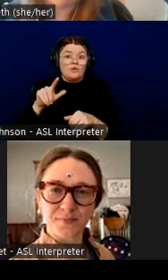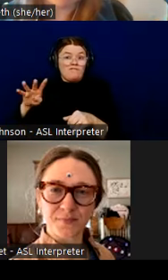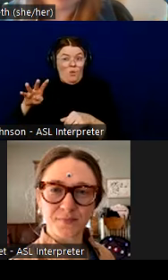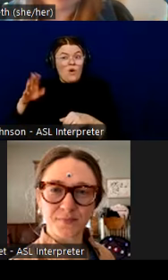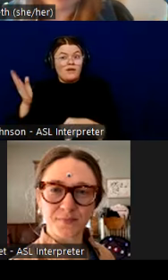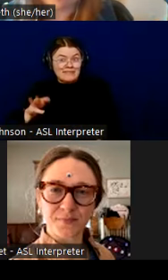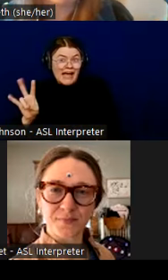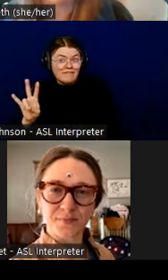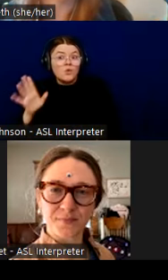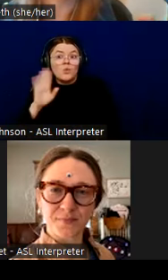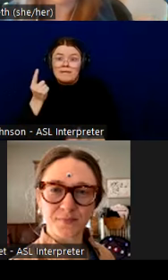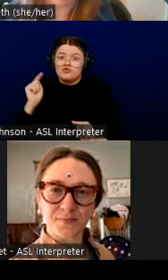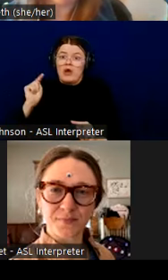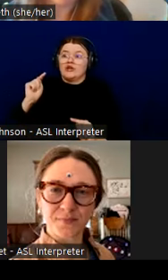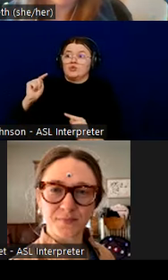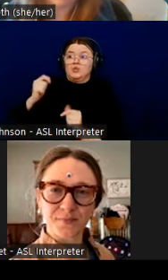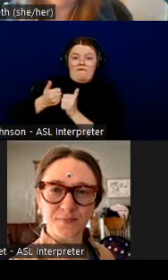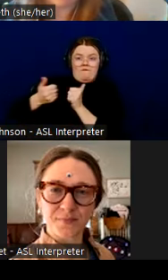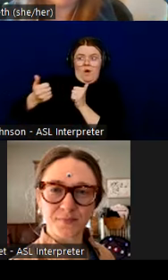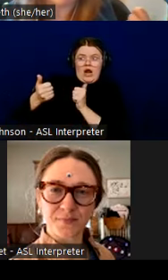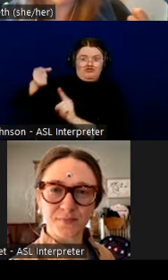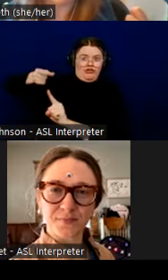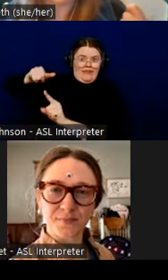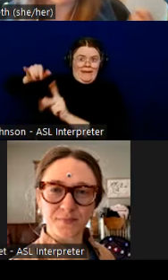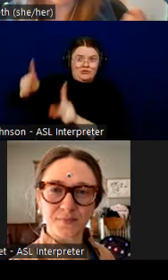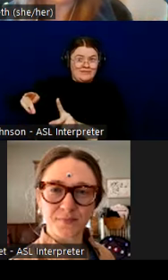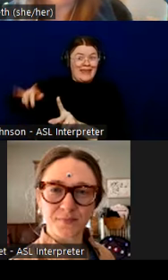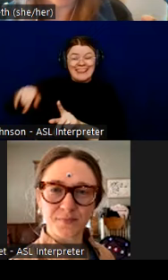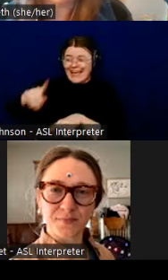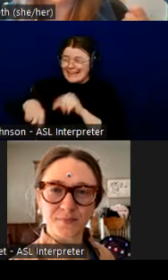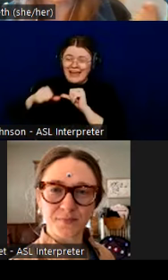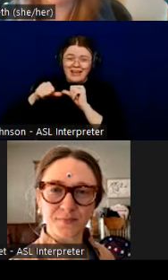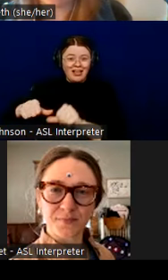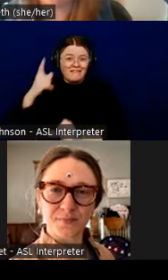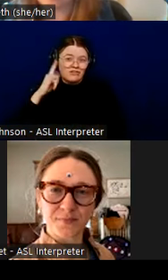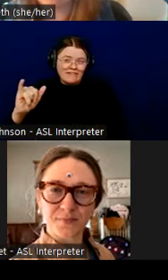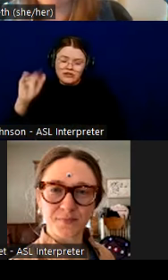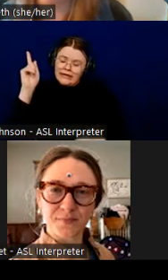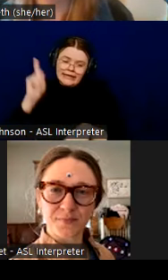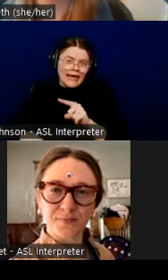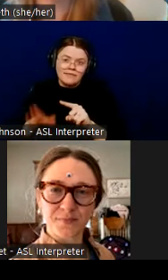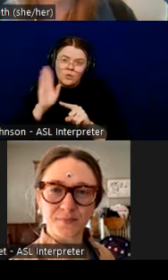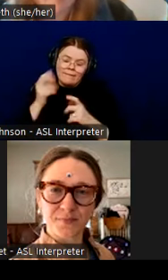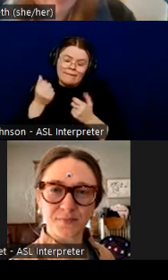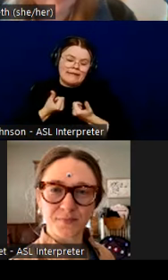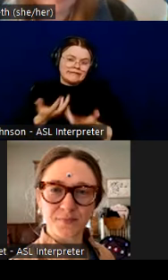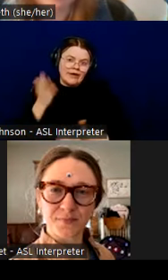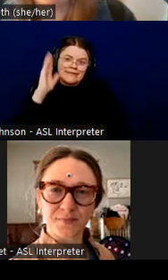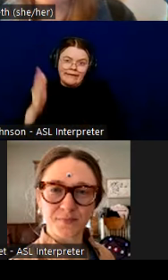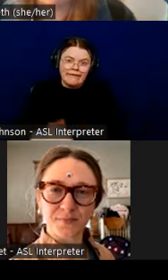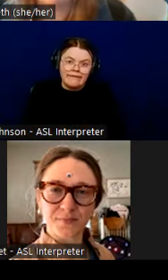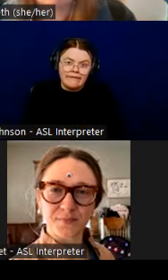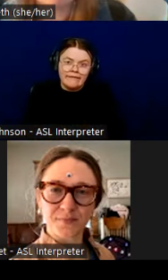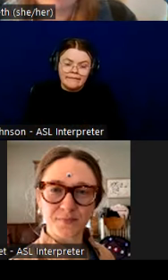that can't go on forever. It's freaking exhausting to try and do that for your entire life. It's